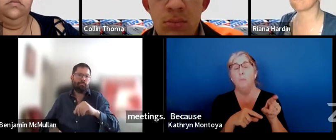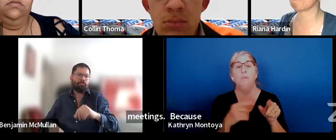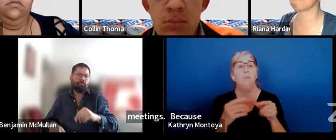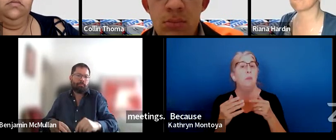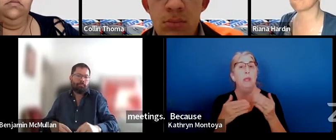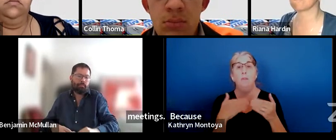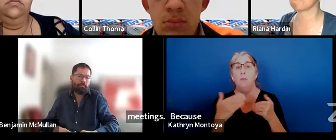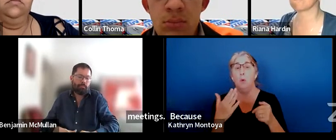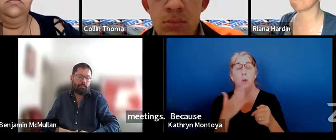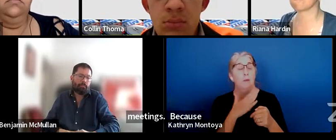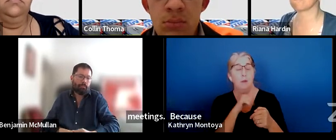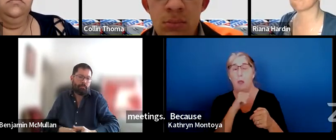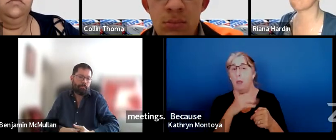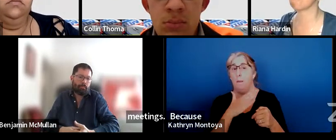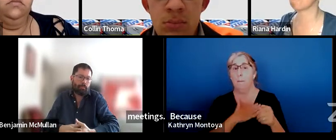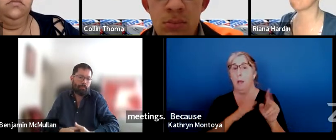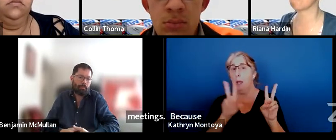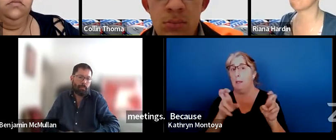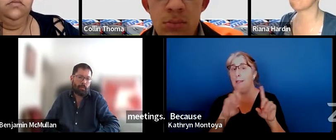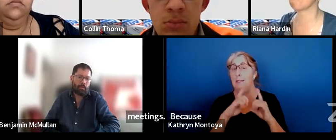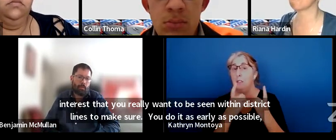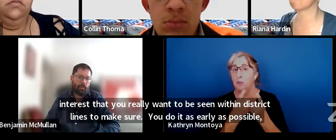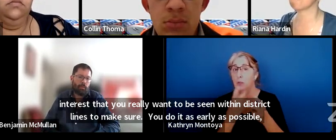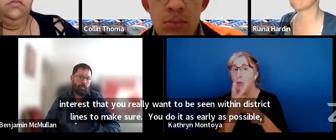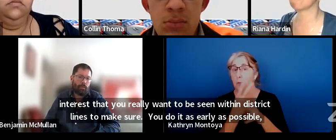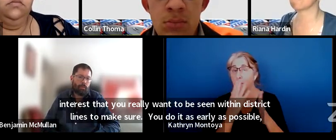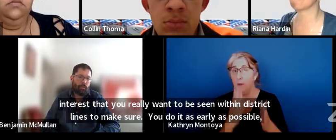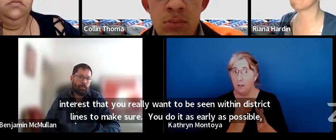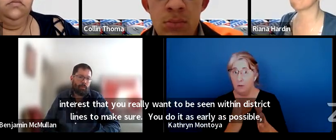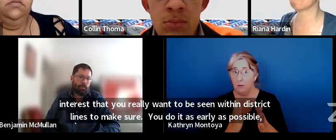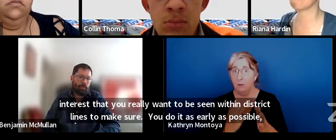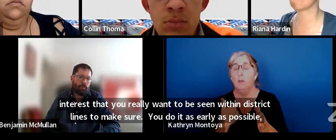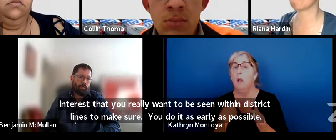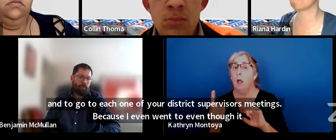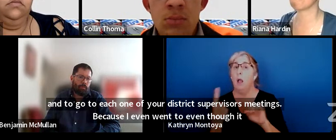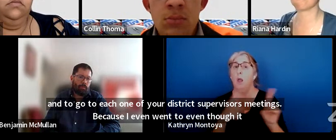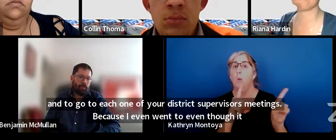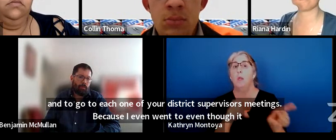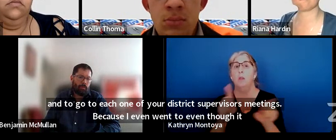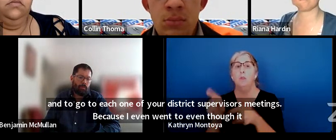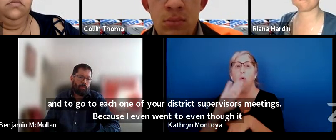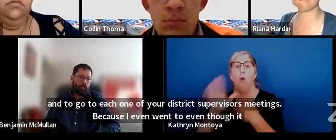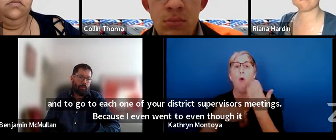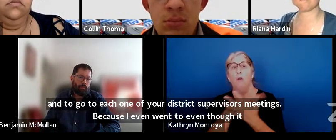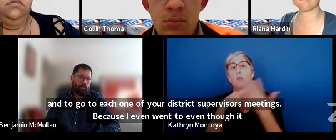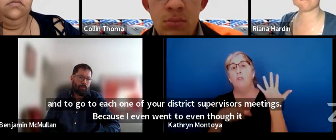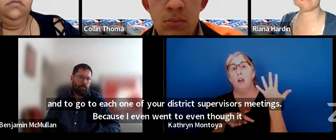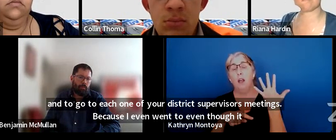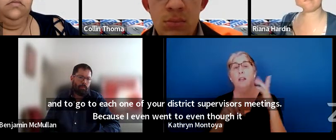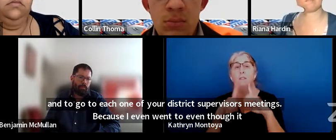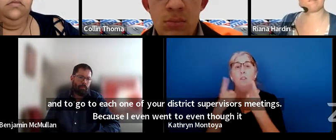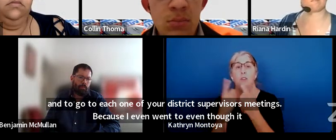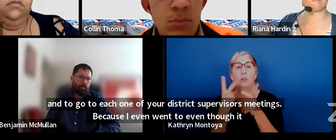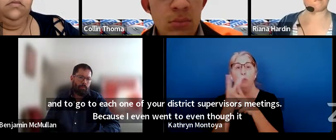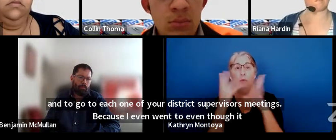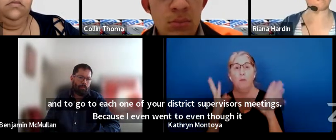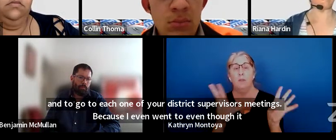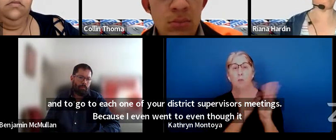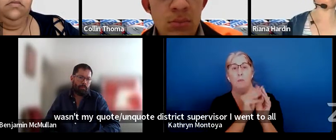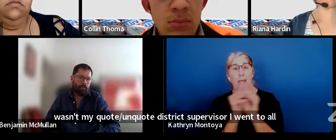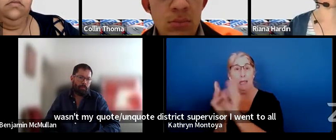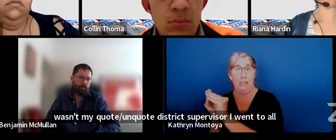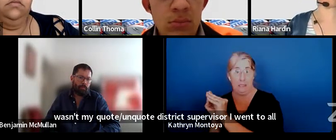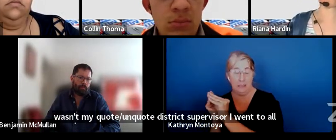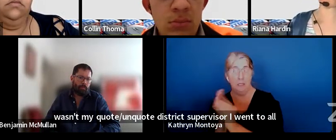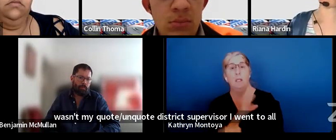wasn't my quote unquote district supervisor, I went to all 5 district supervisors meetings and